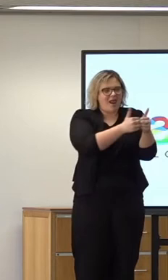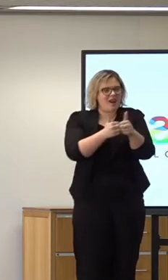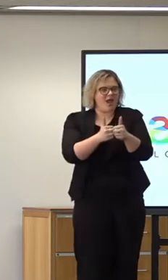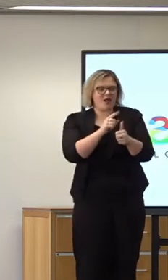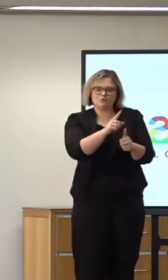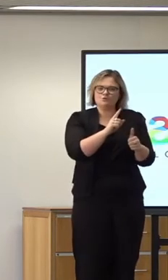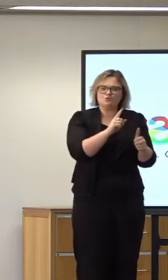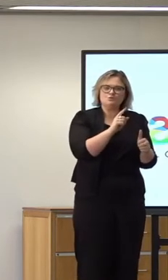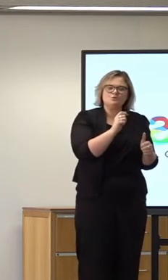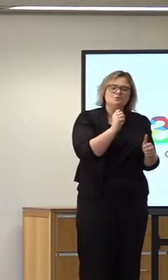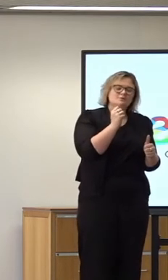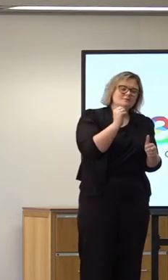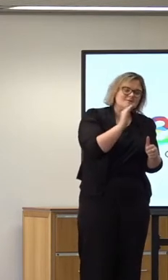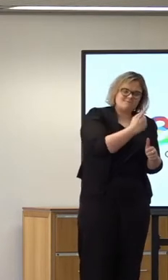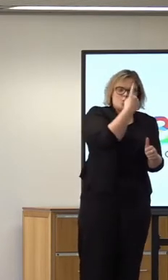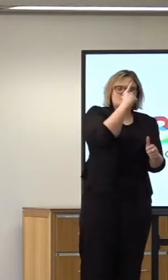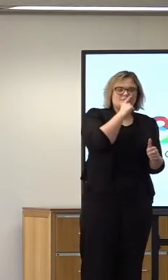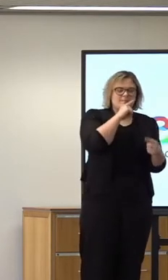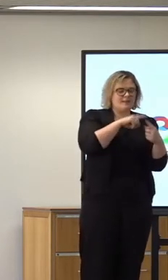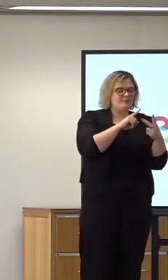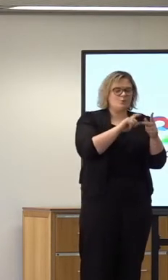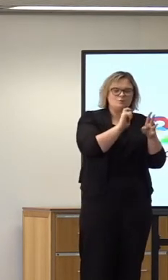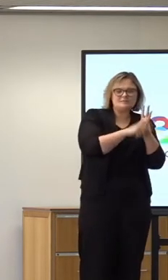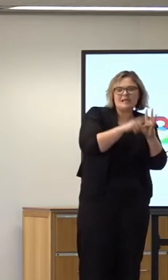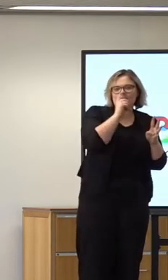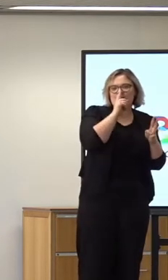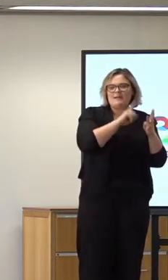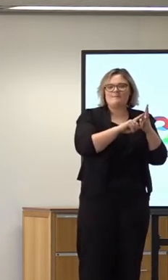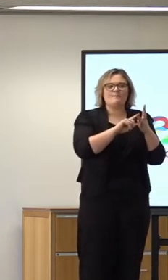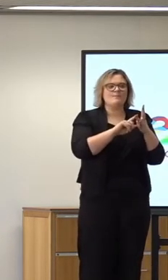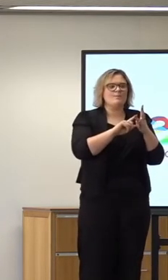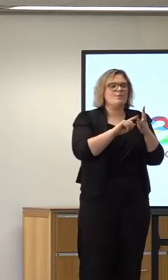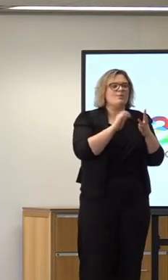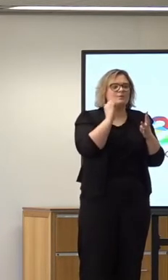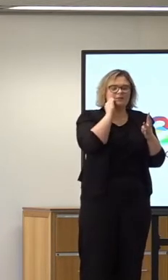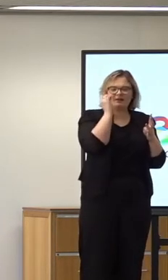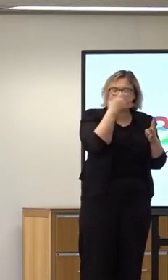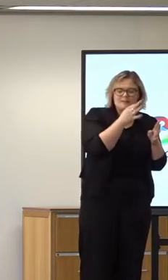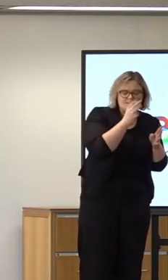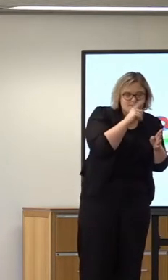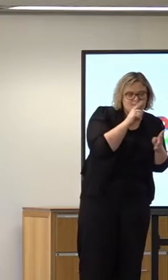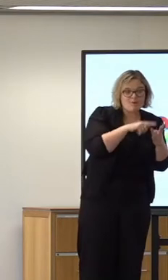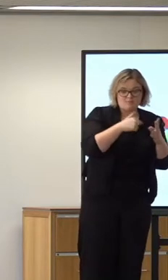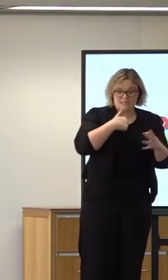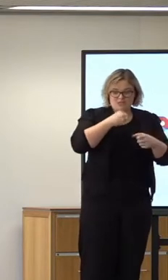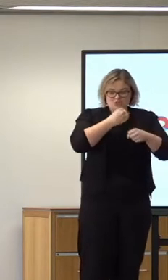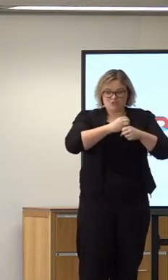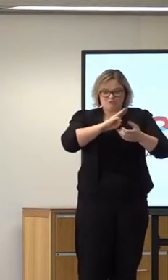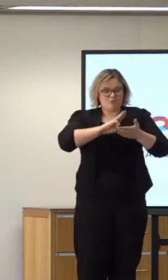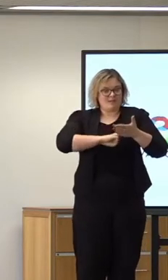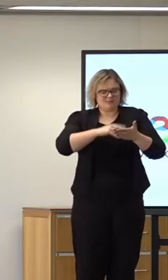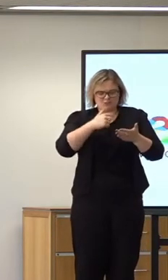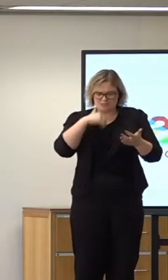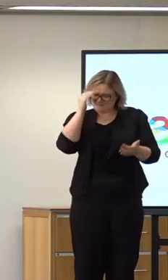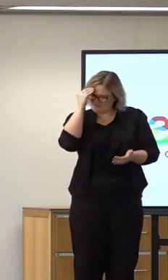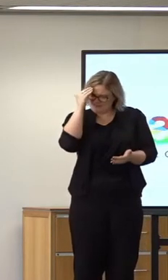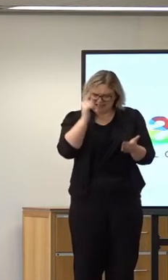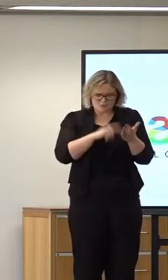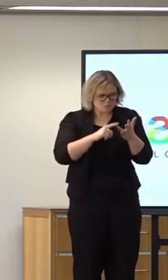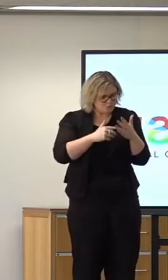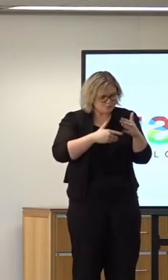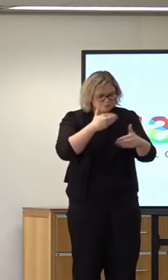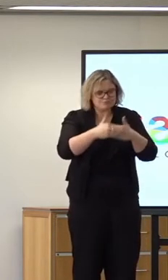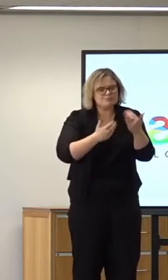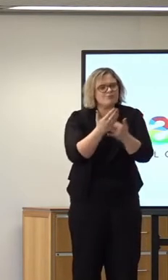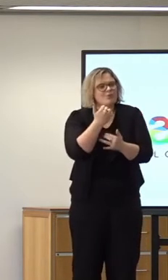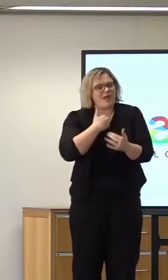to disabled people, to people of colour and whatnot as well. So, and that's something that I guess me as general manager is really keen to work on within our